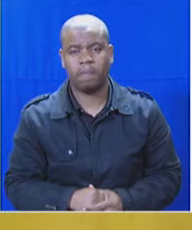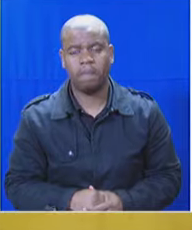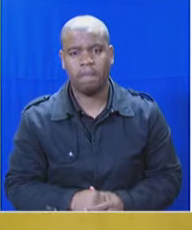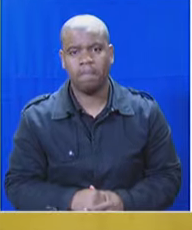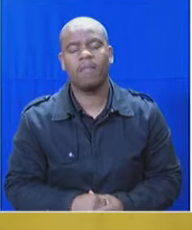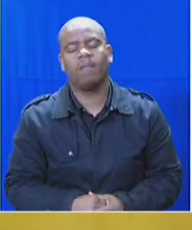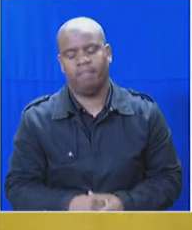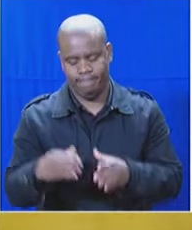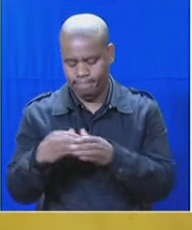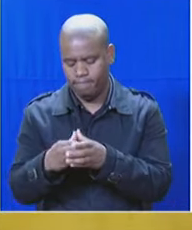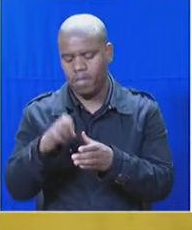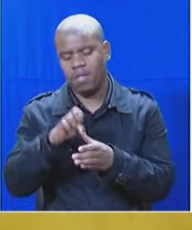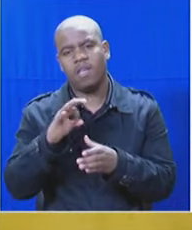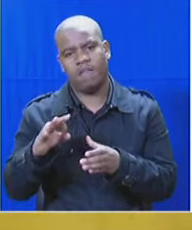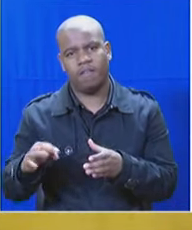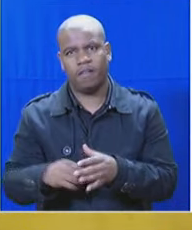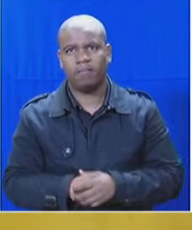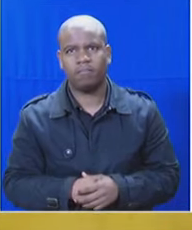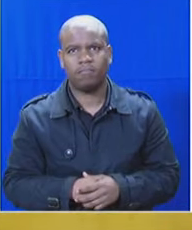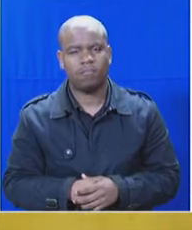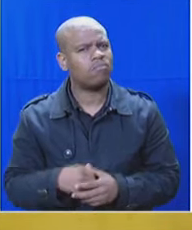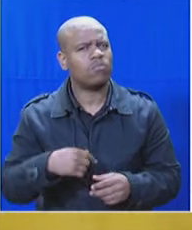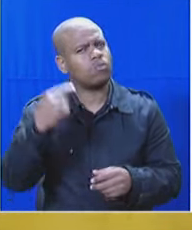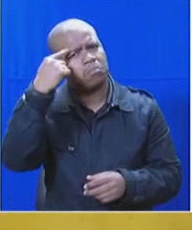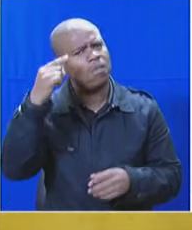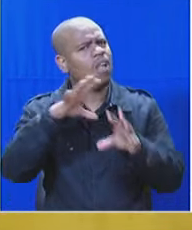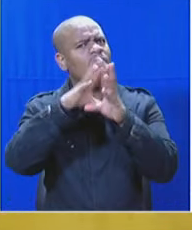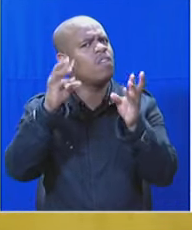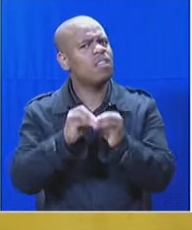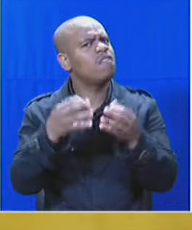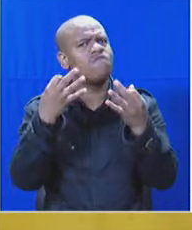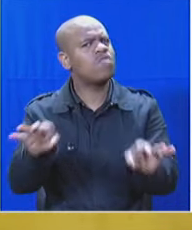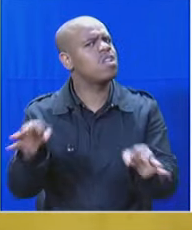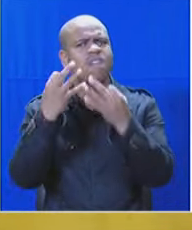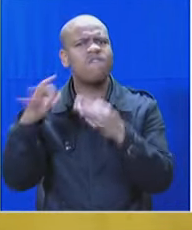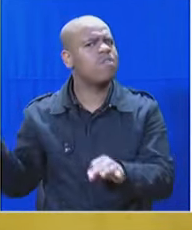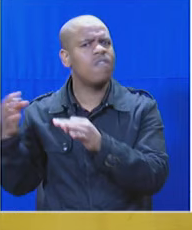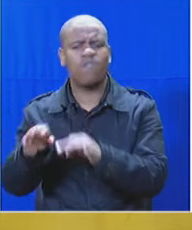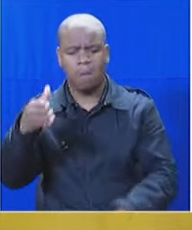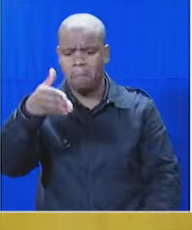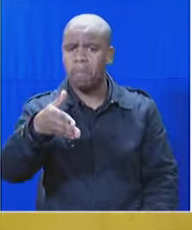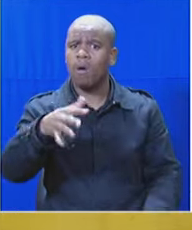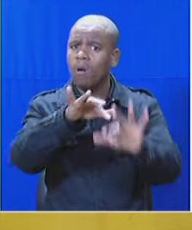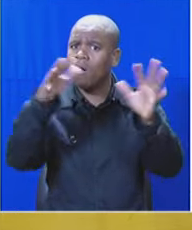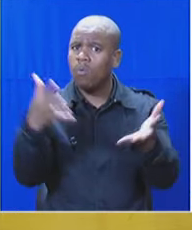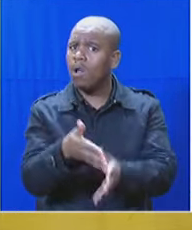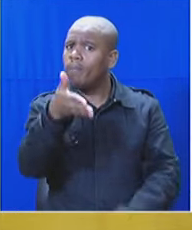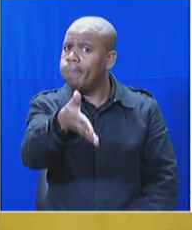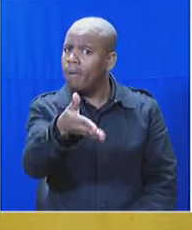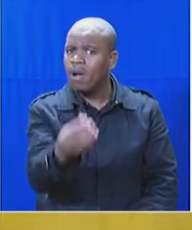EFF, everything for free. Everything for free. Ayikho emhlabeni lonto everything for free.